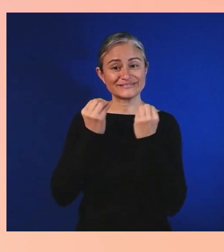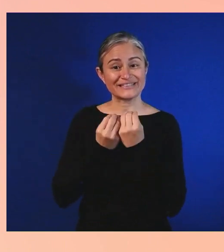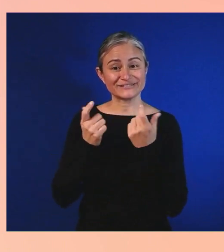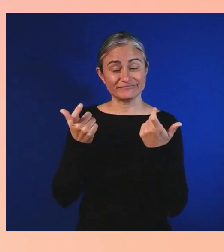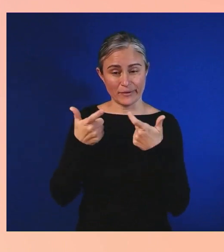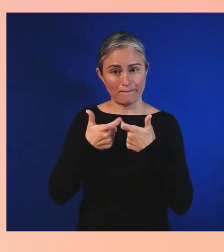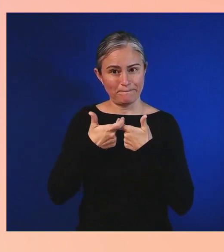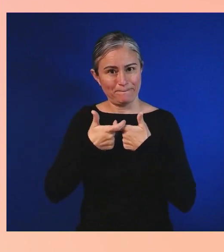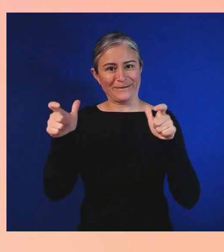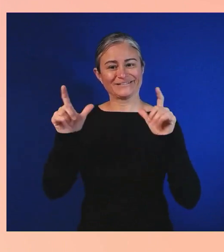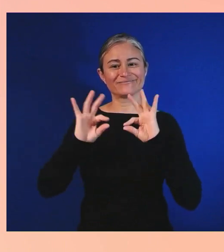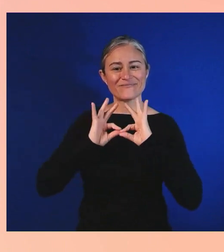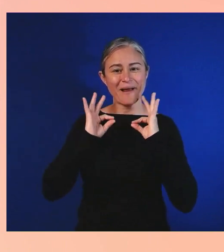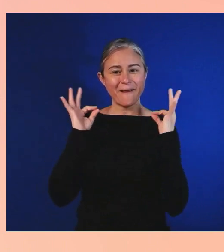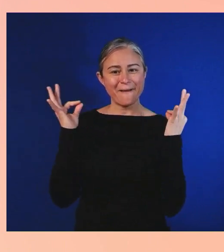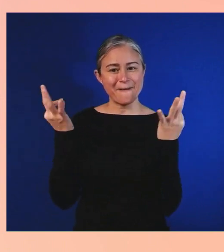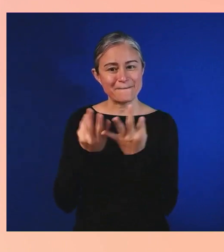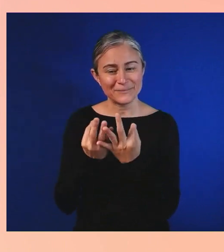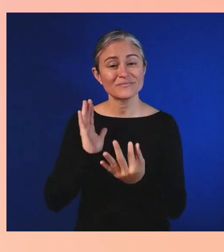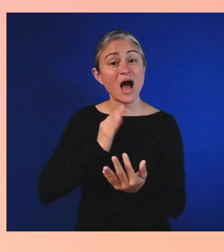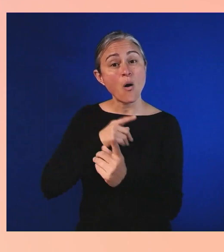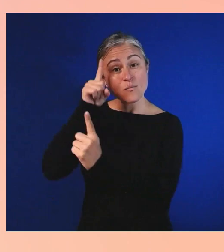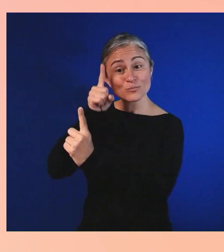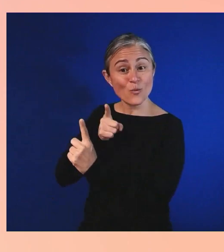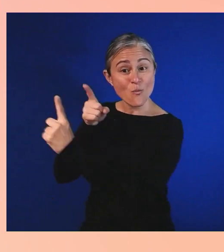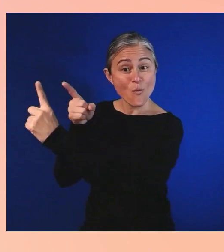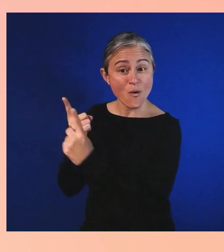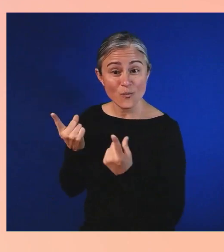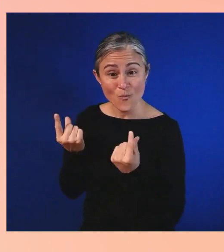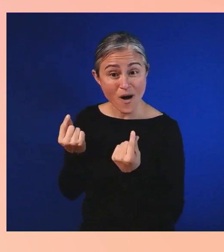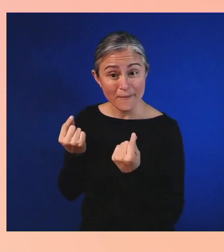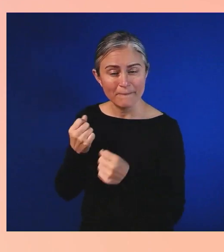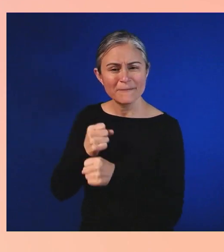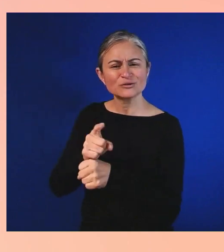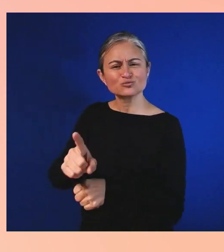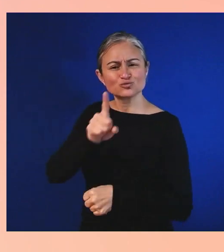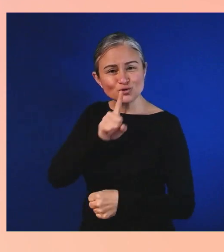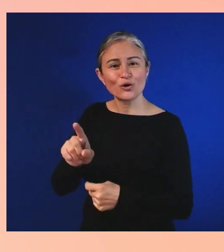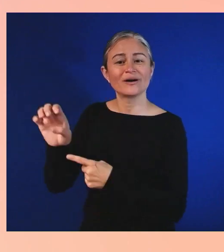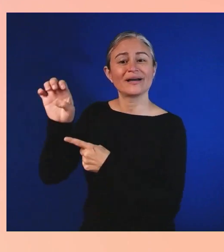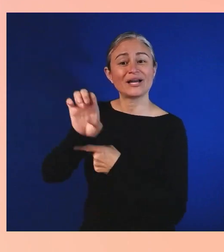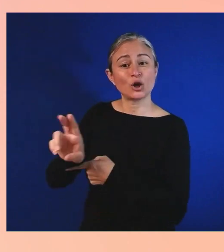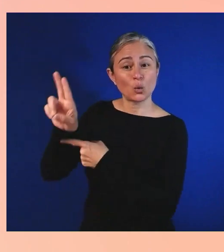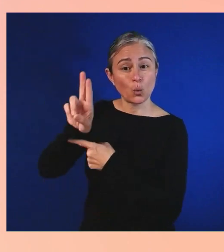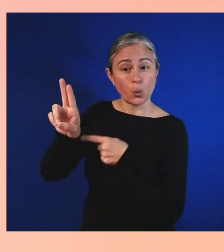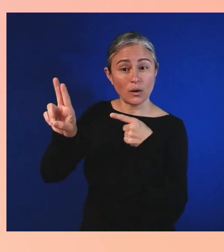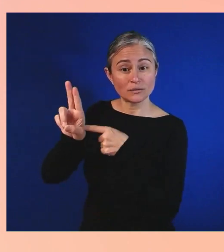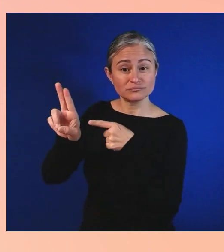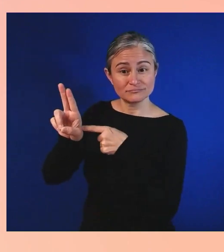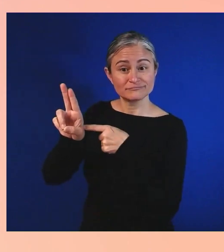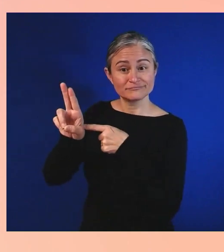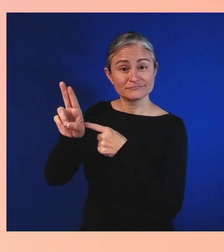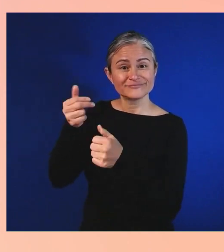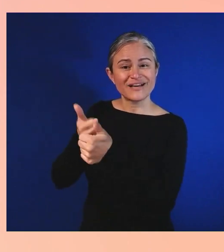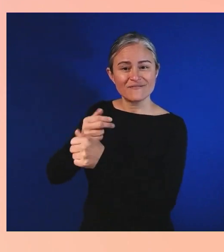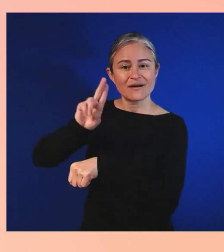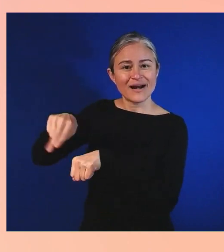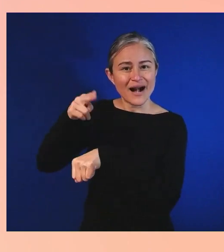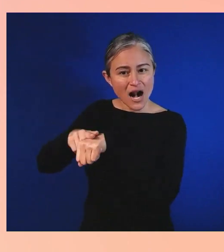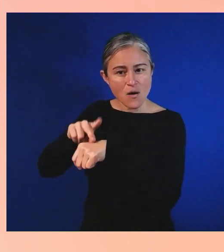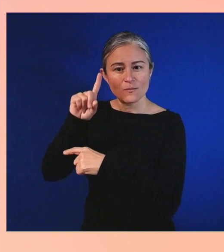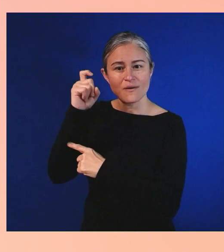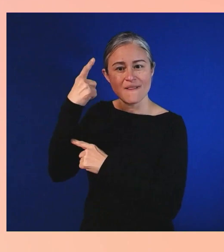the EU, the European Union, as a supranational government, and all member states